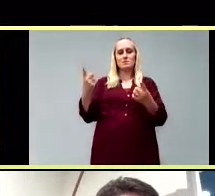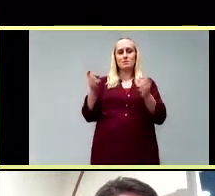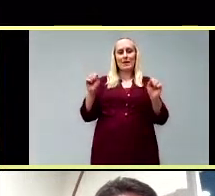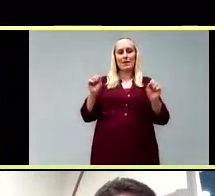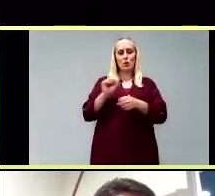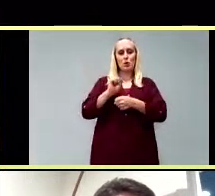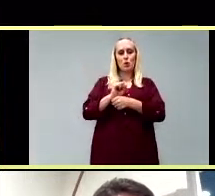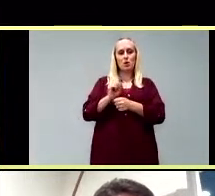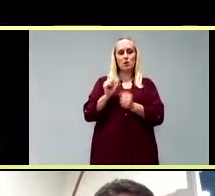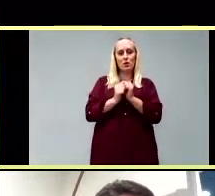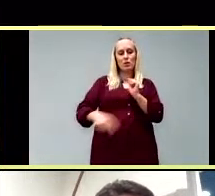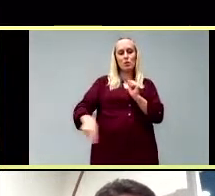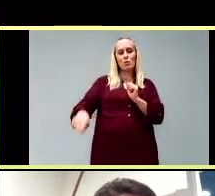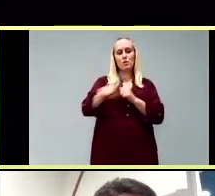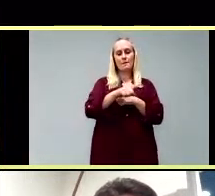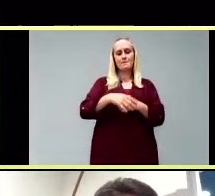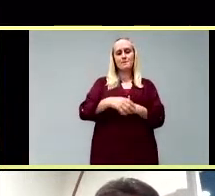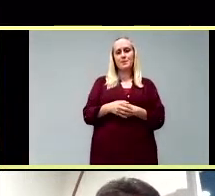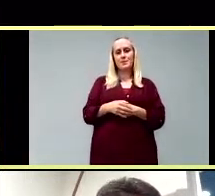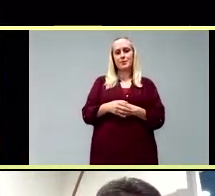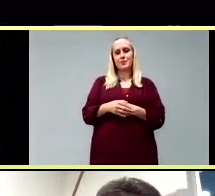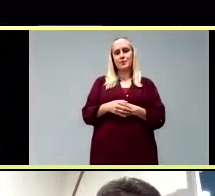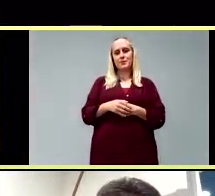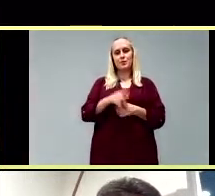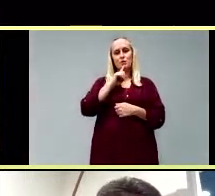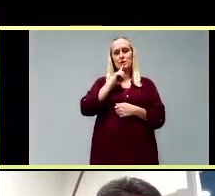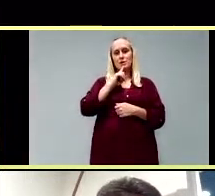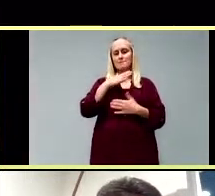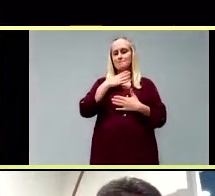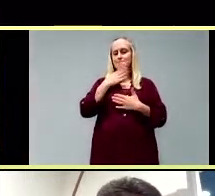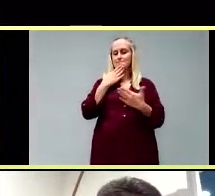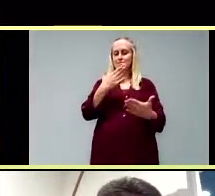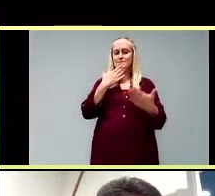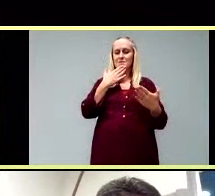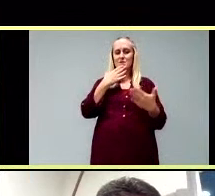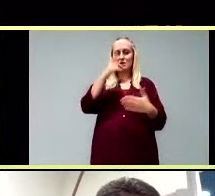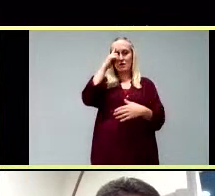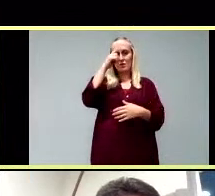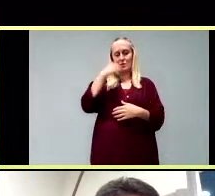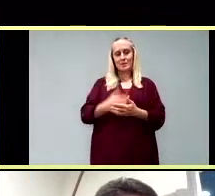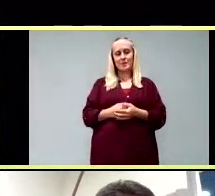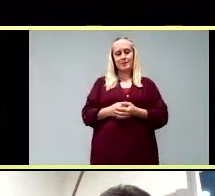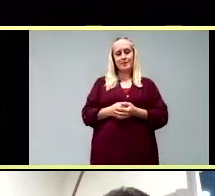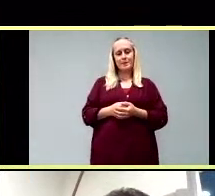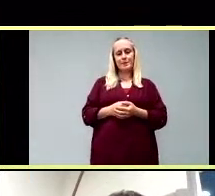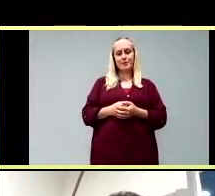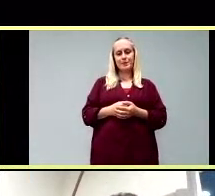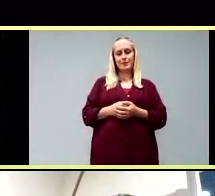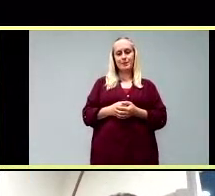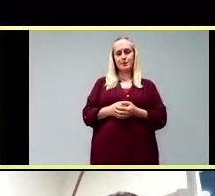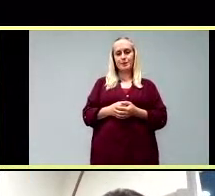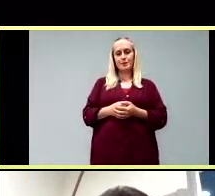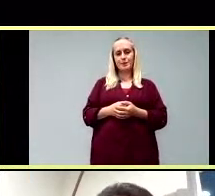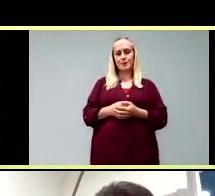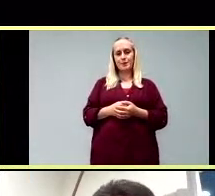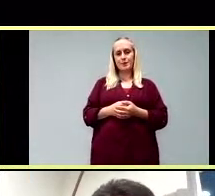and others. And that's been a real blessing and joy for me in my life. And this truly, you